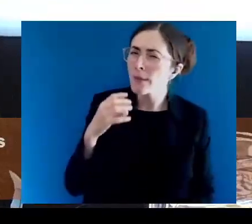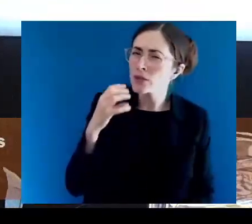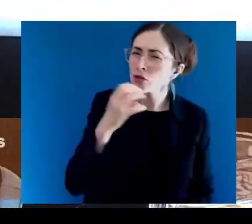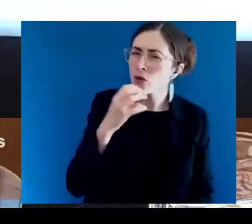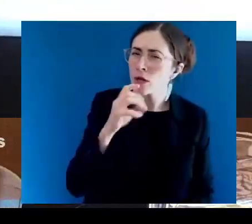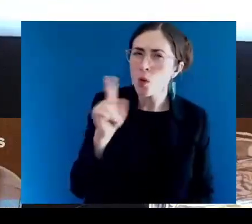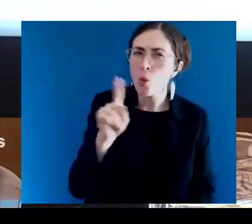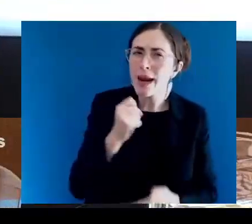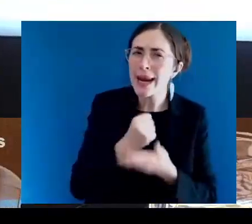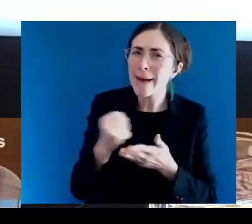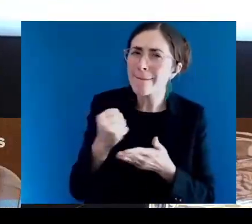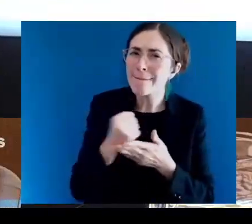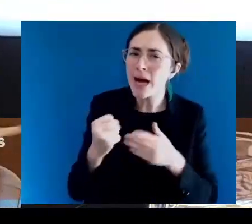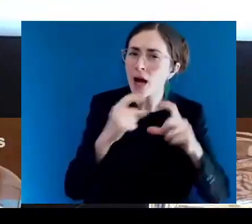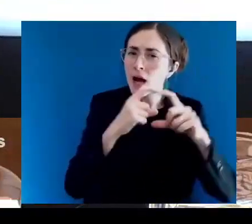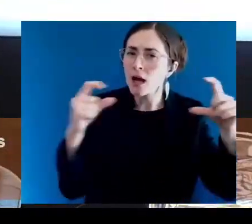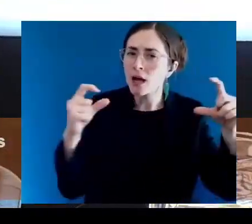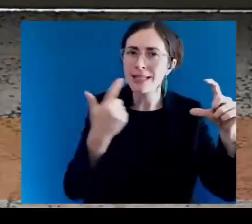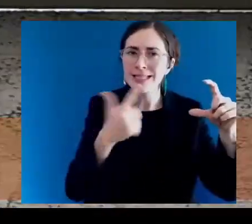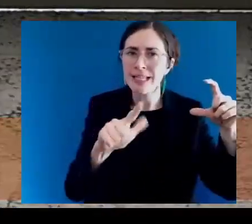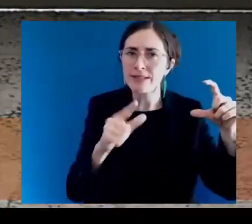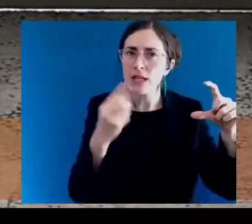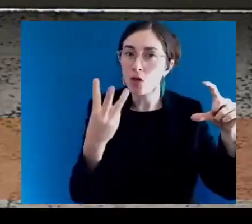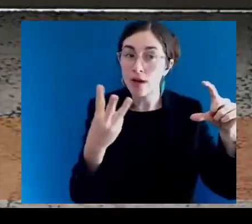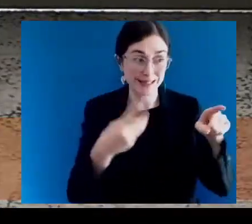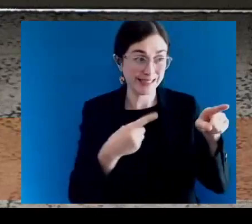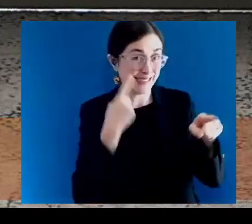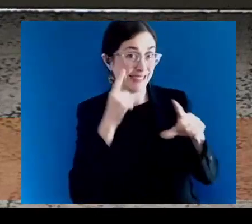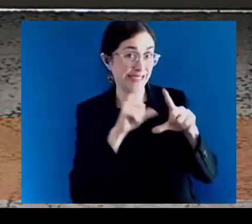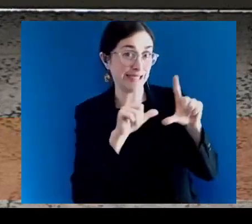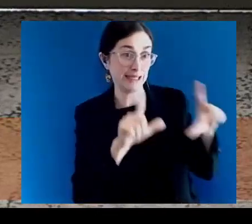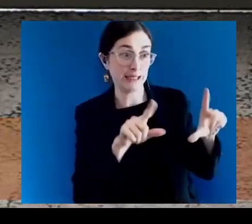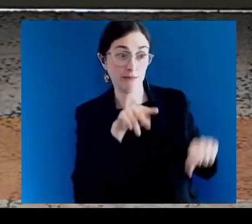of the? 73, it's up on the screen if you need it. Thank you.